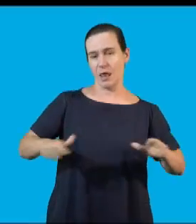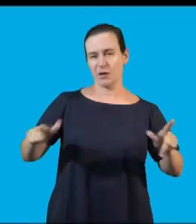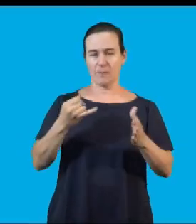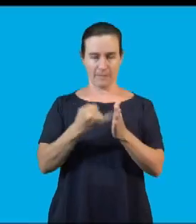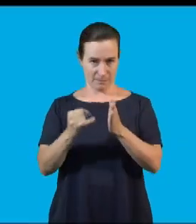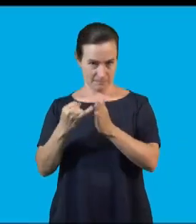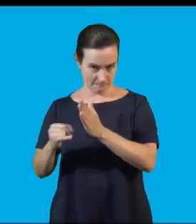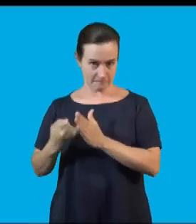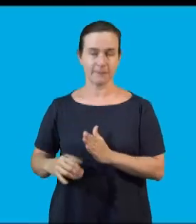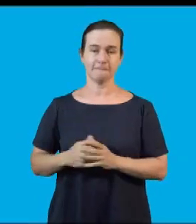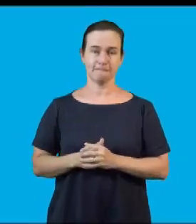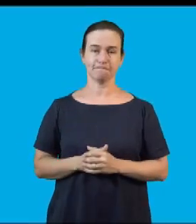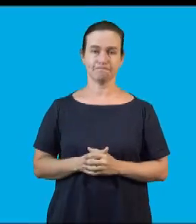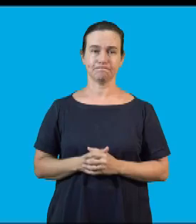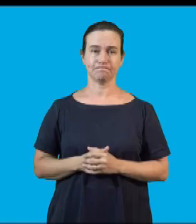language errors.